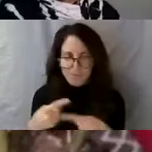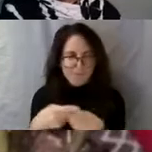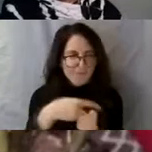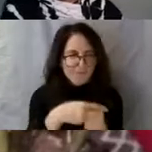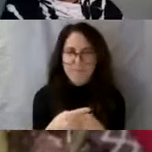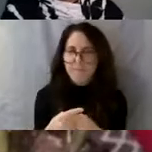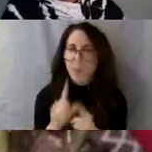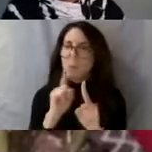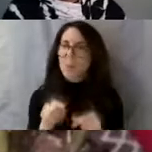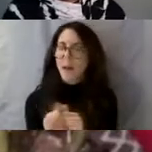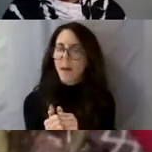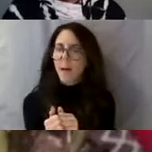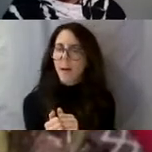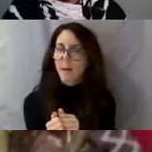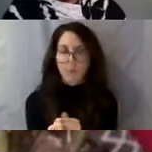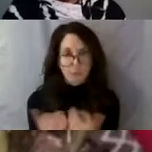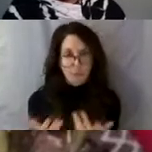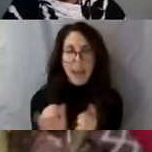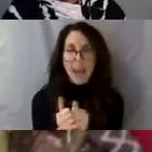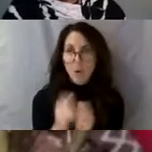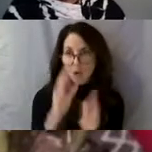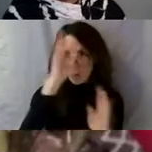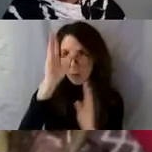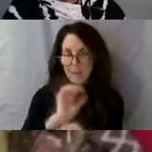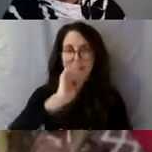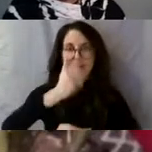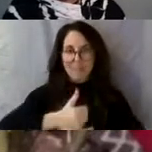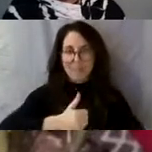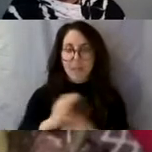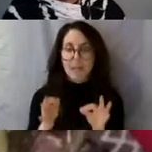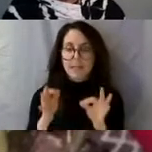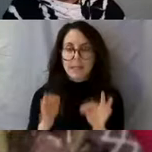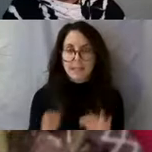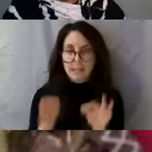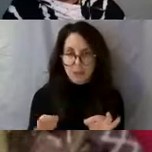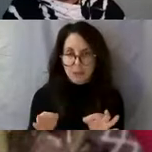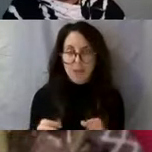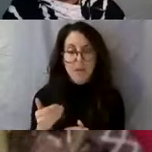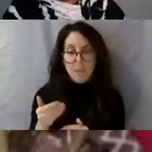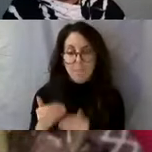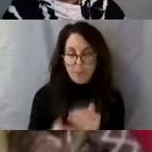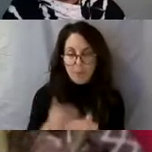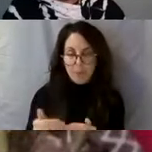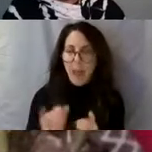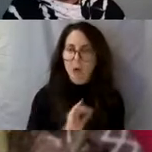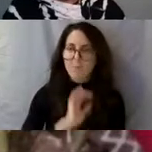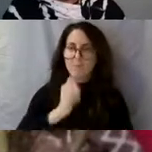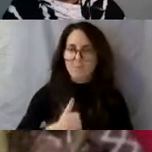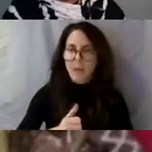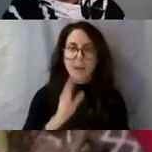think about creatively implementing decisions, processes that will better benefit